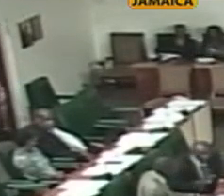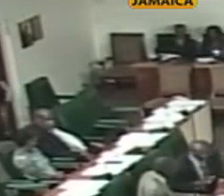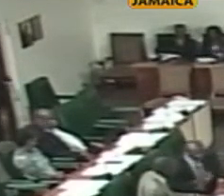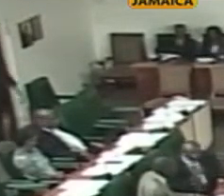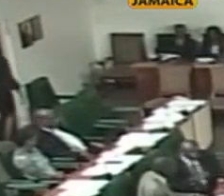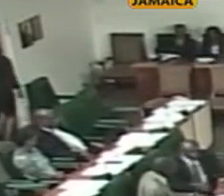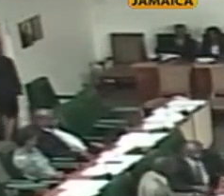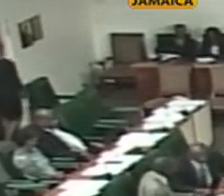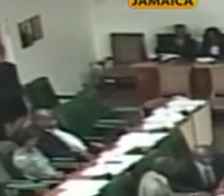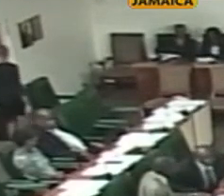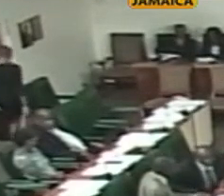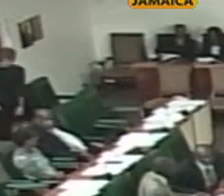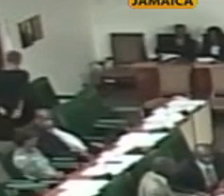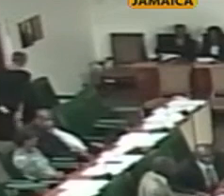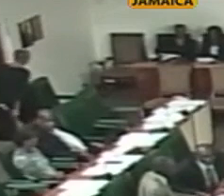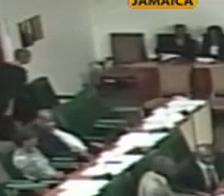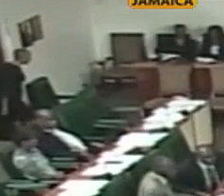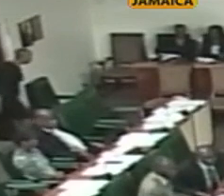Announcements.